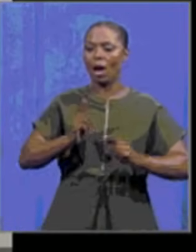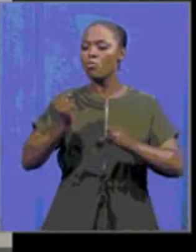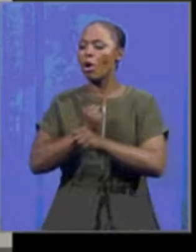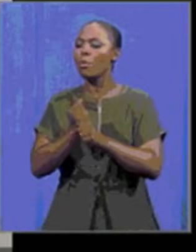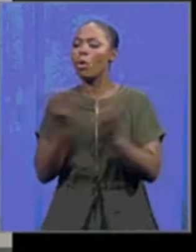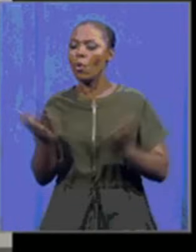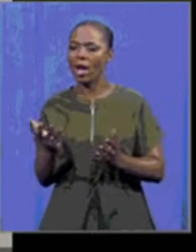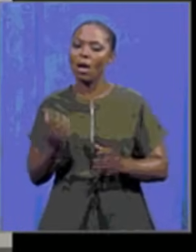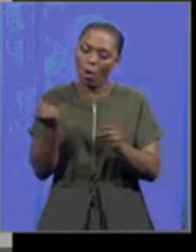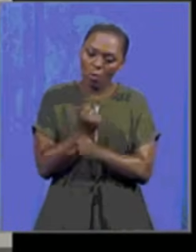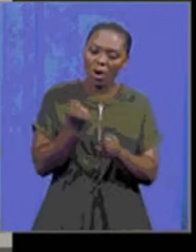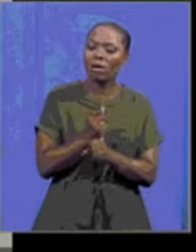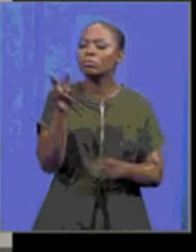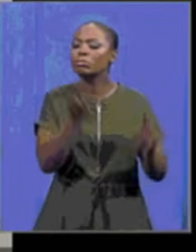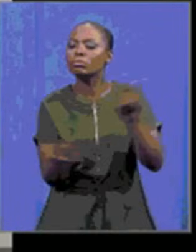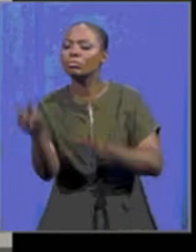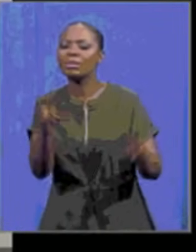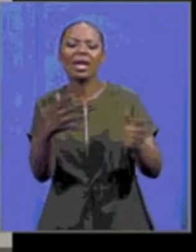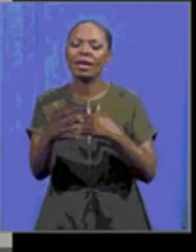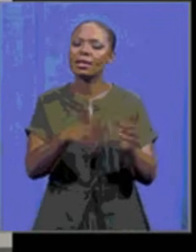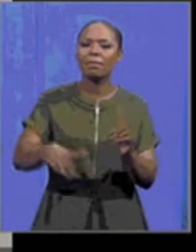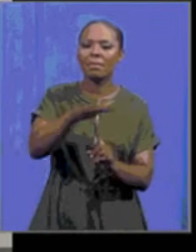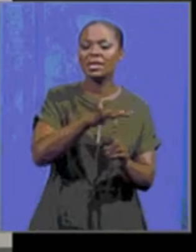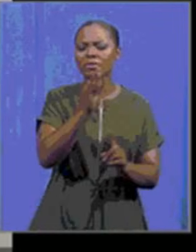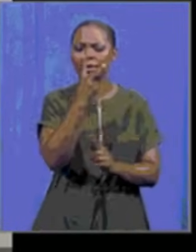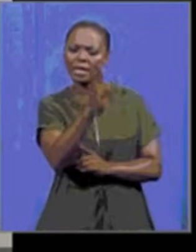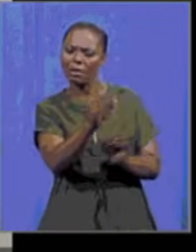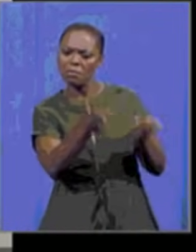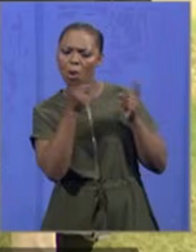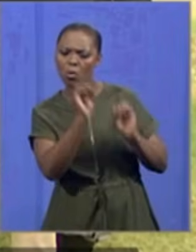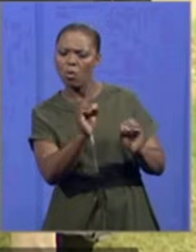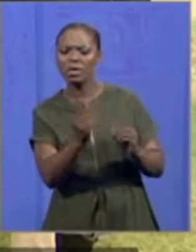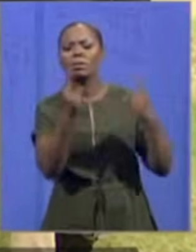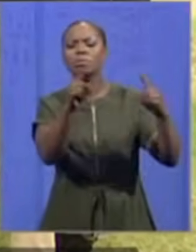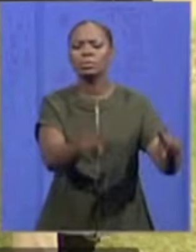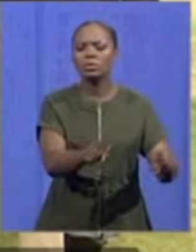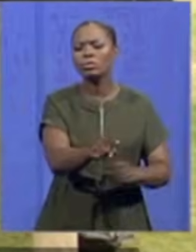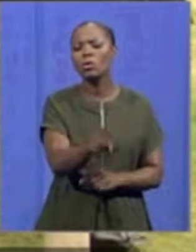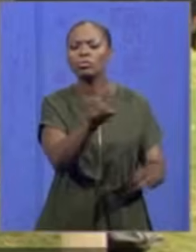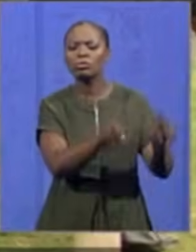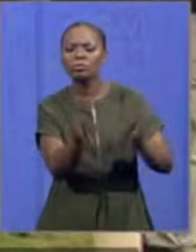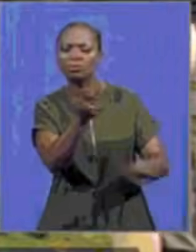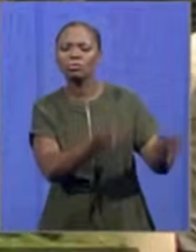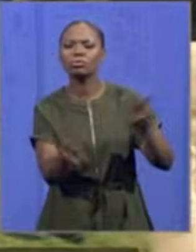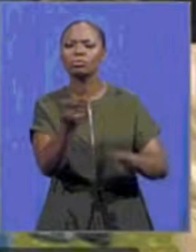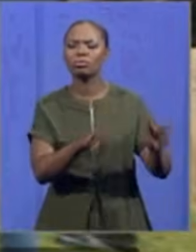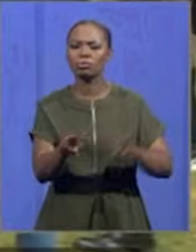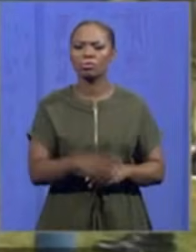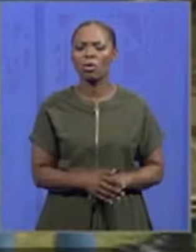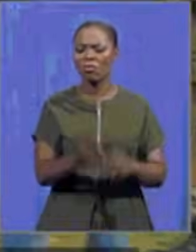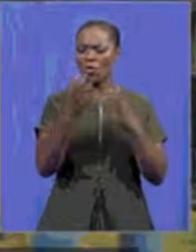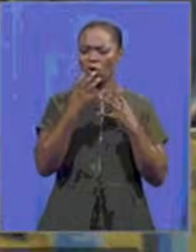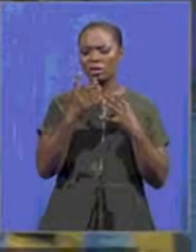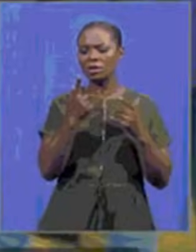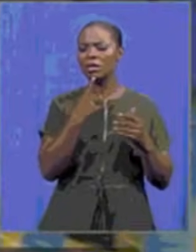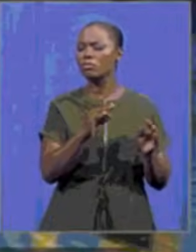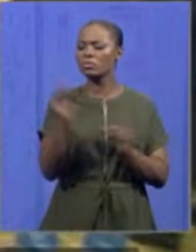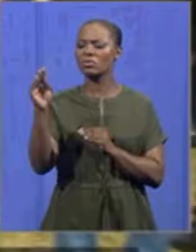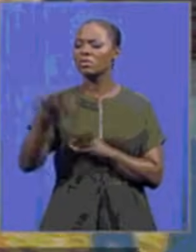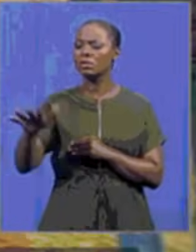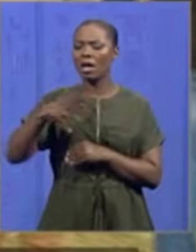Operations will be conducted in areas known to be hotspots for counterfeit goods. Mo bekeng eno tokololo ya komiti ya meyara